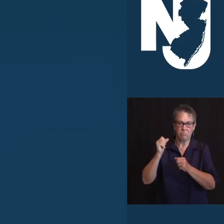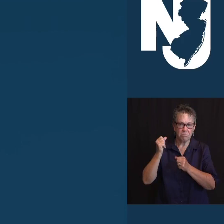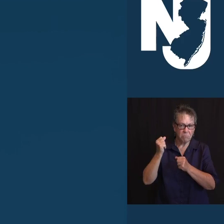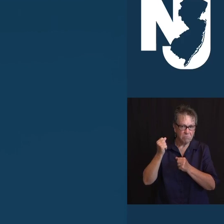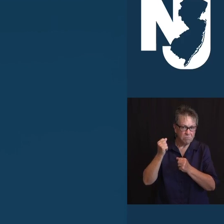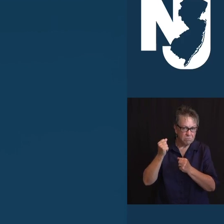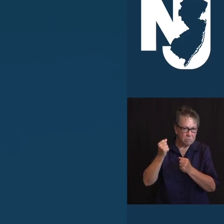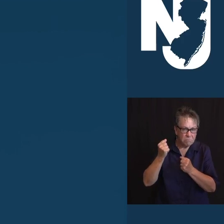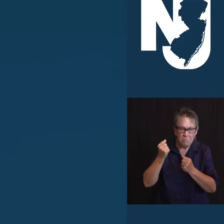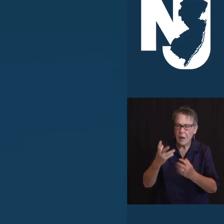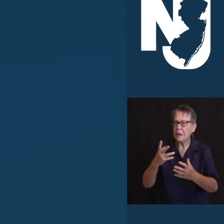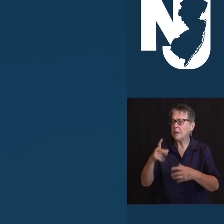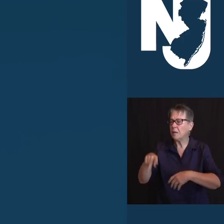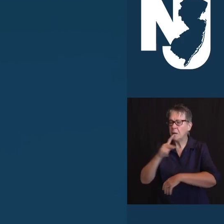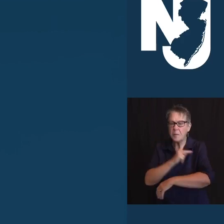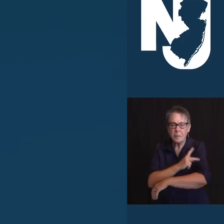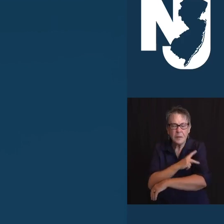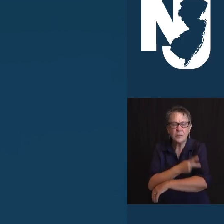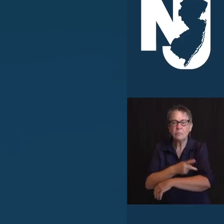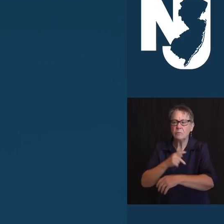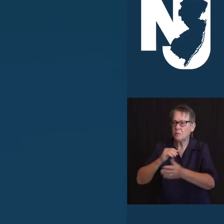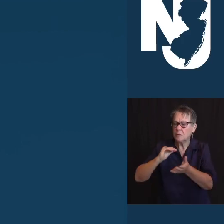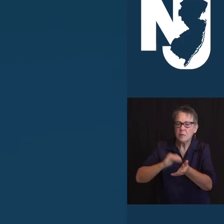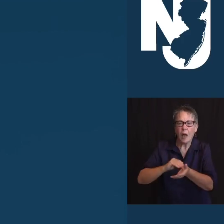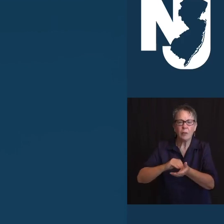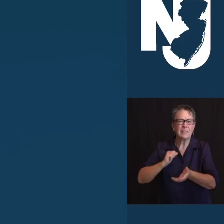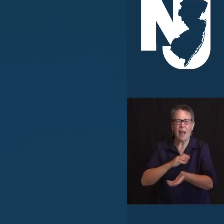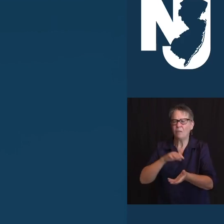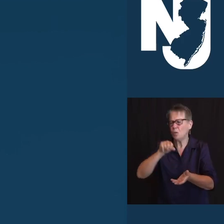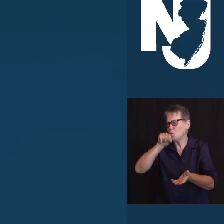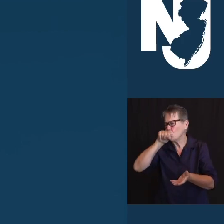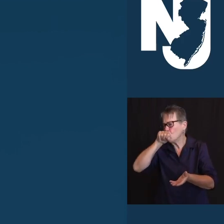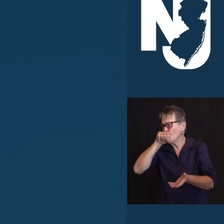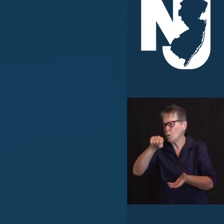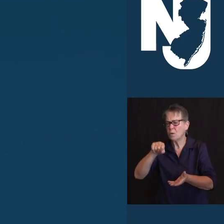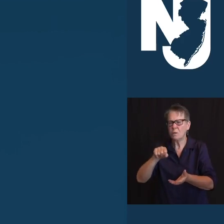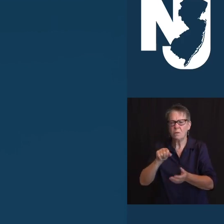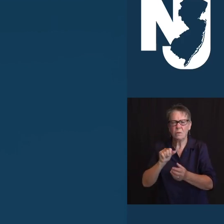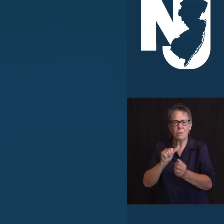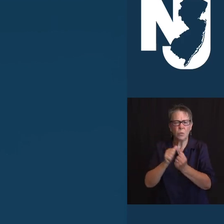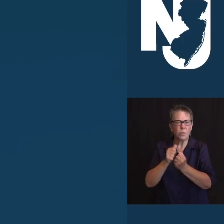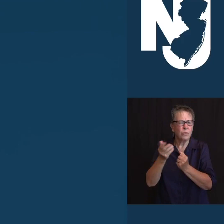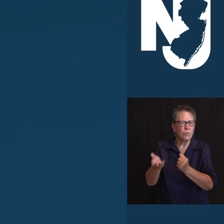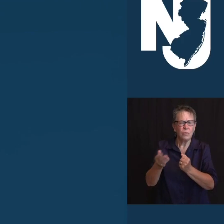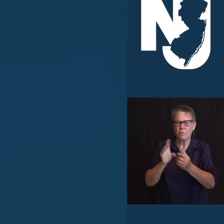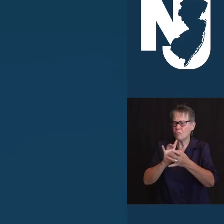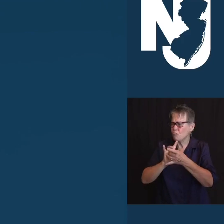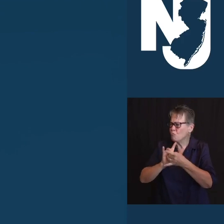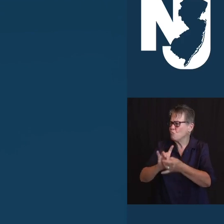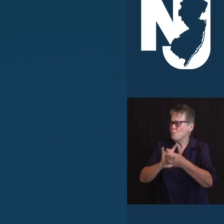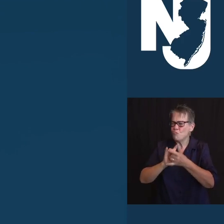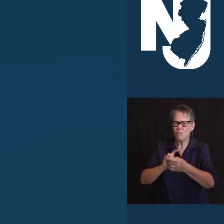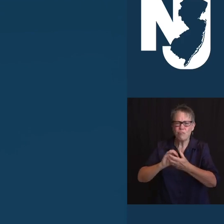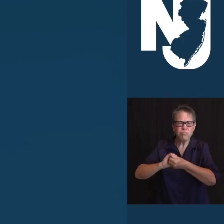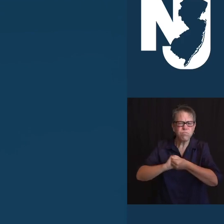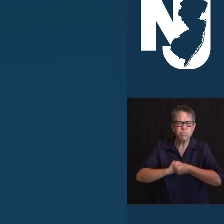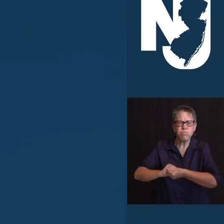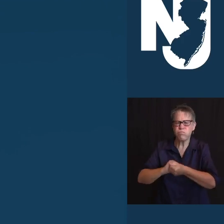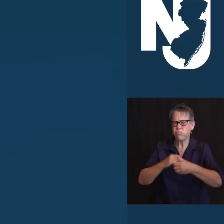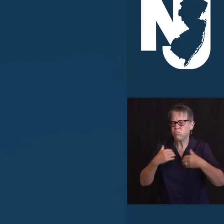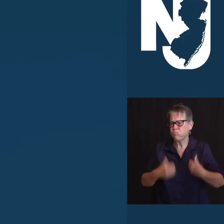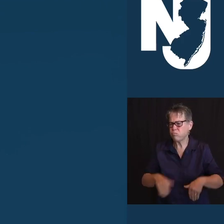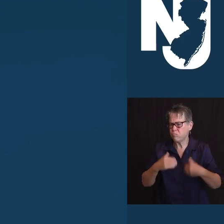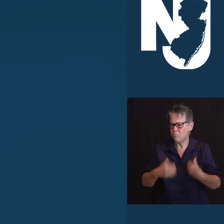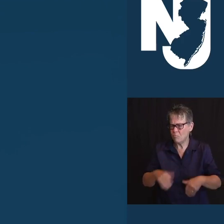treating everyone as if they were his family. Even after his own positive test for COVID-19, he kept working